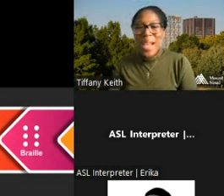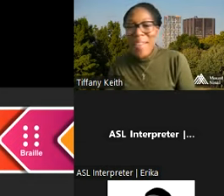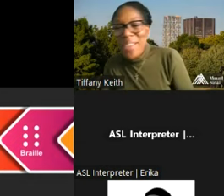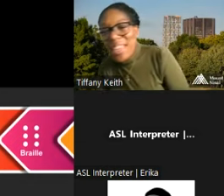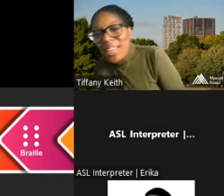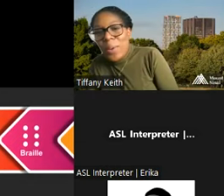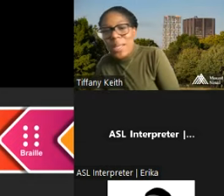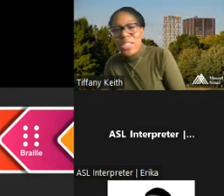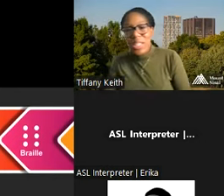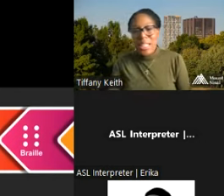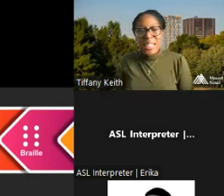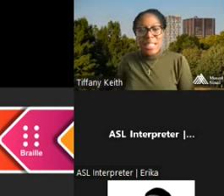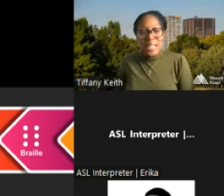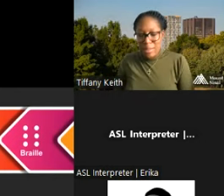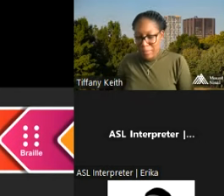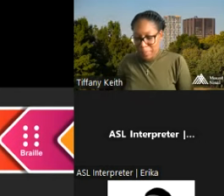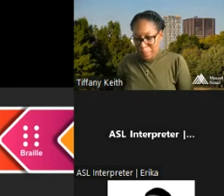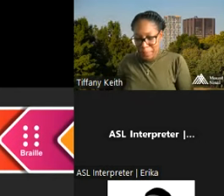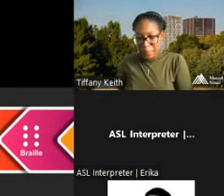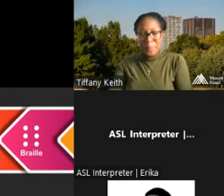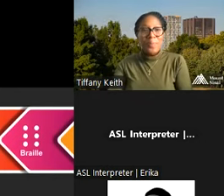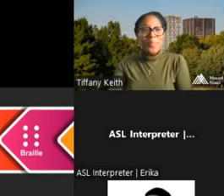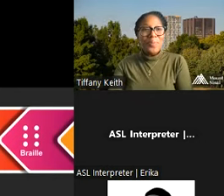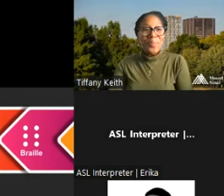Do we have any questions?